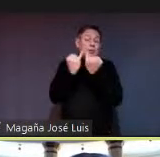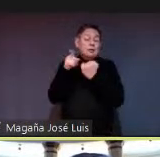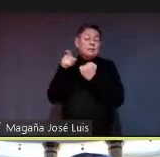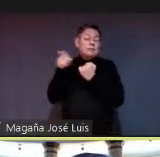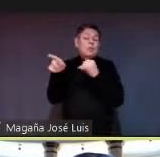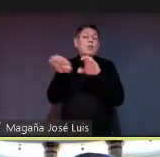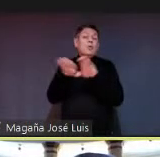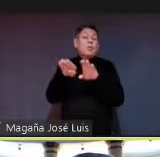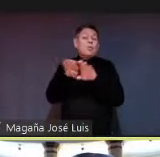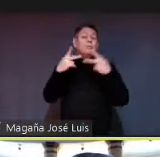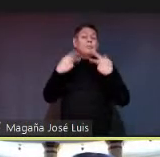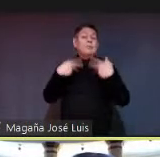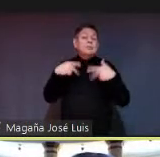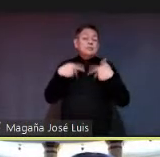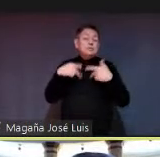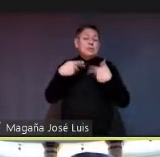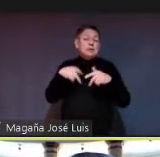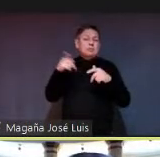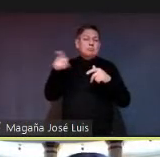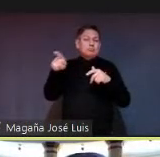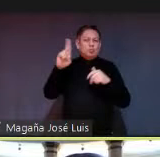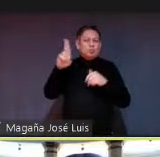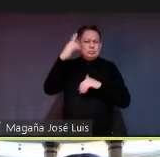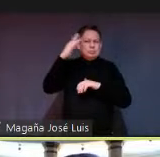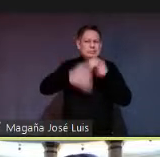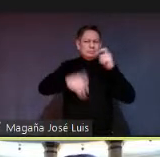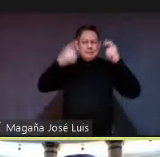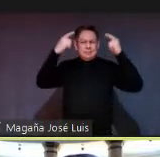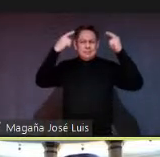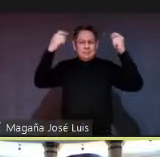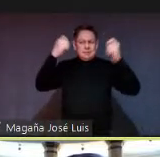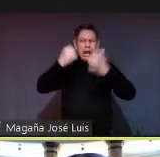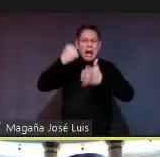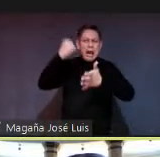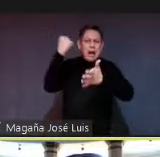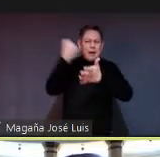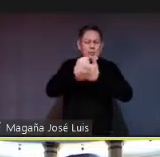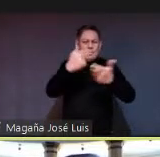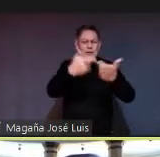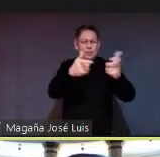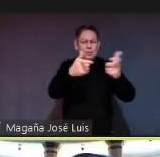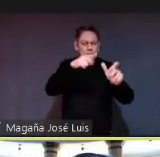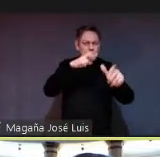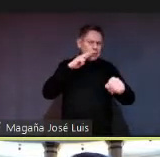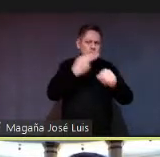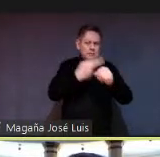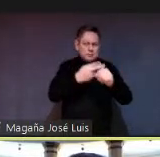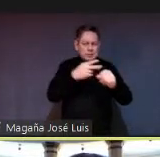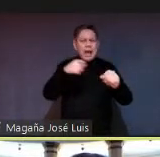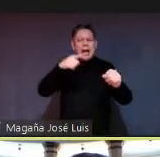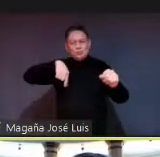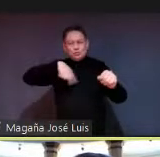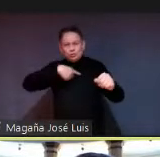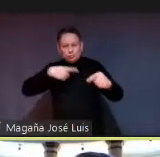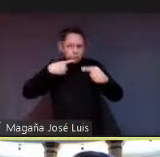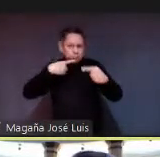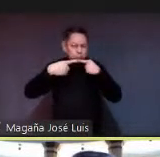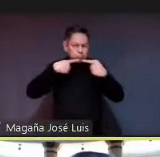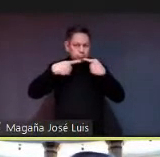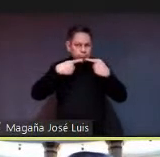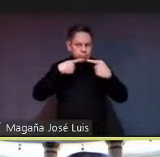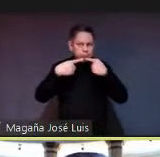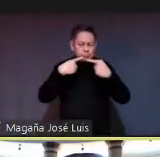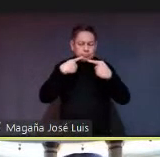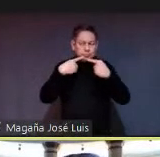System for Educational Accreditation, SINEACE. So these are two bodies leading to